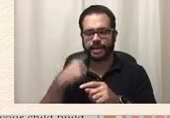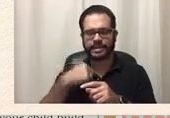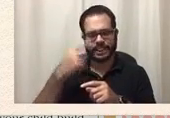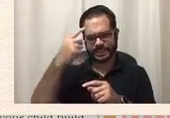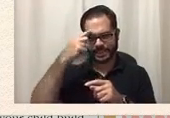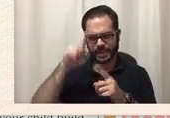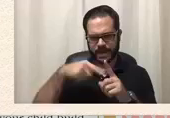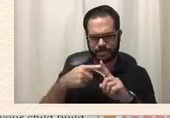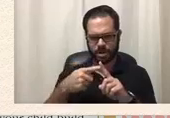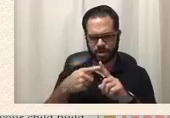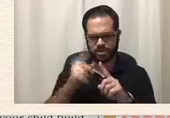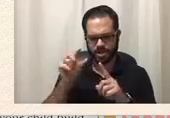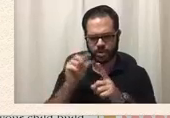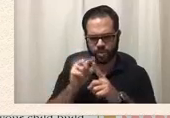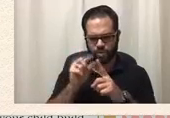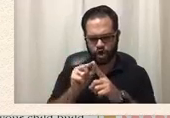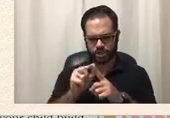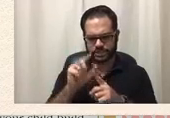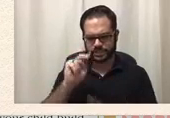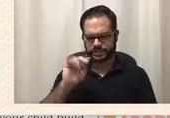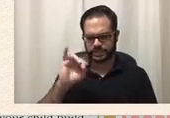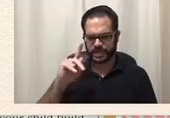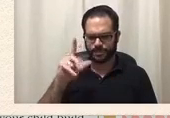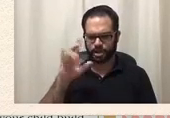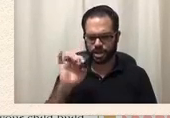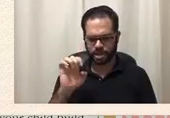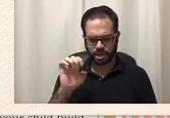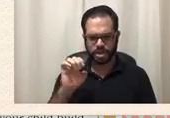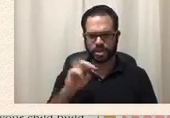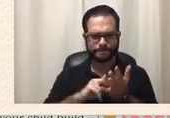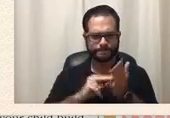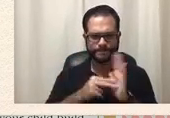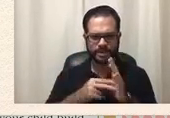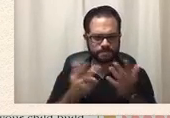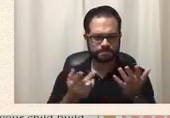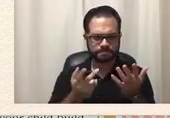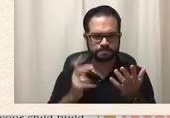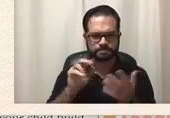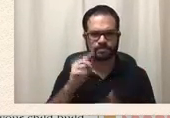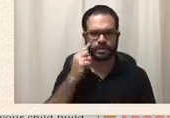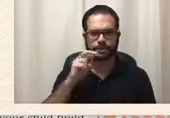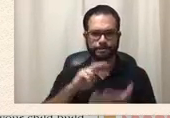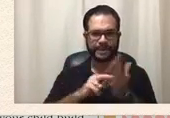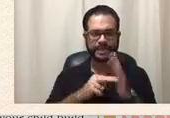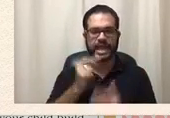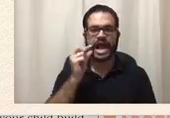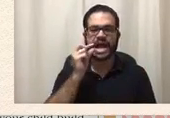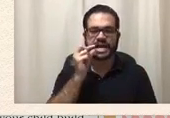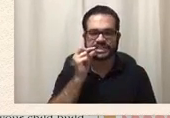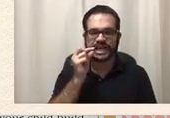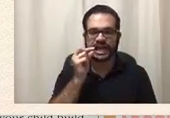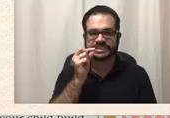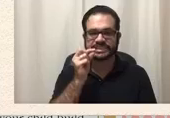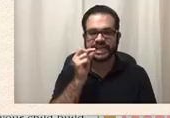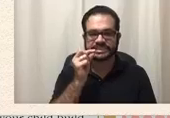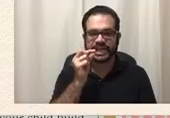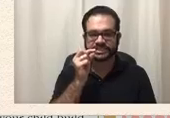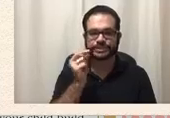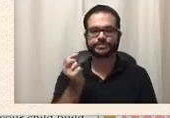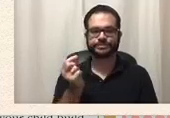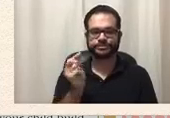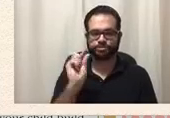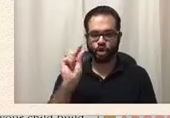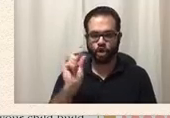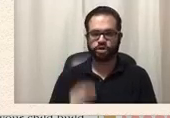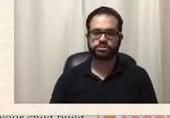nibbling means. Nibbling is to take a small bite of the cookie. You can use different types